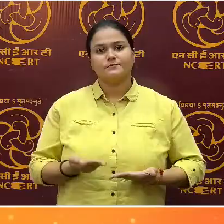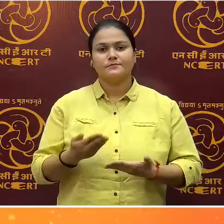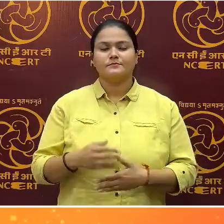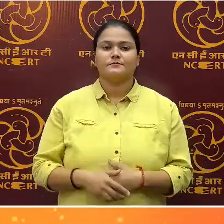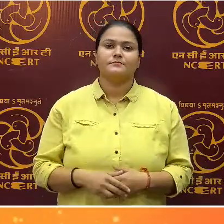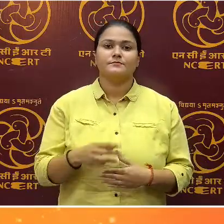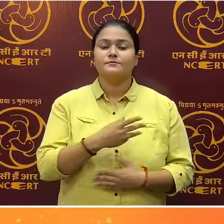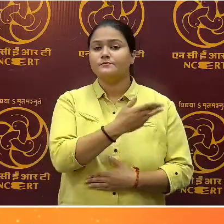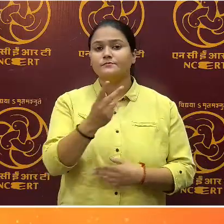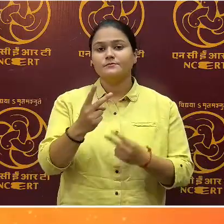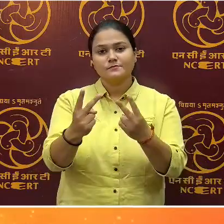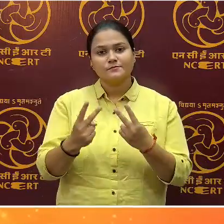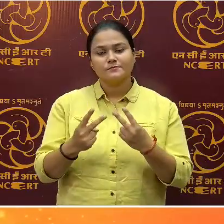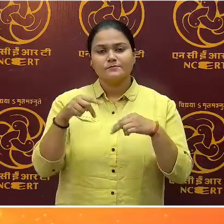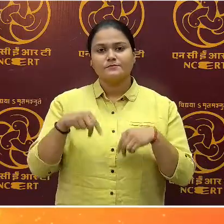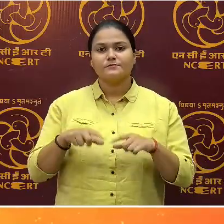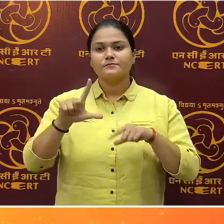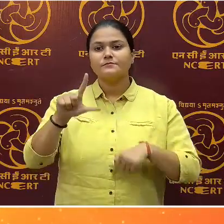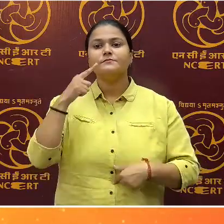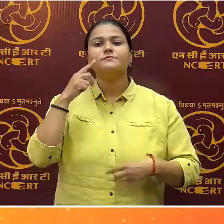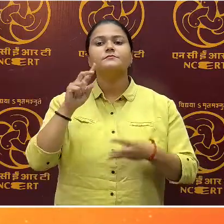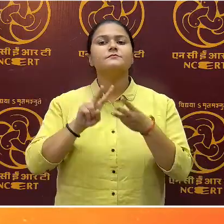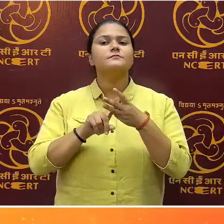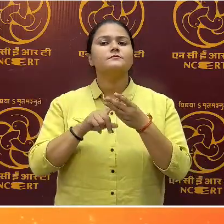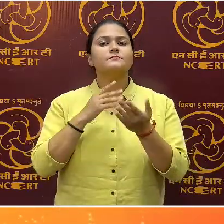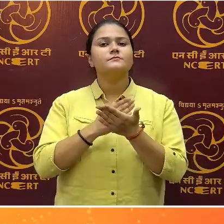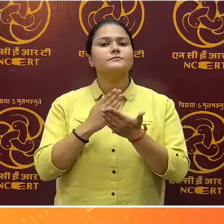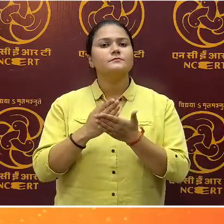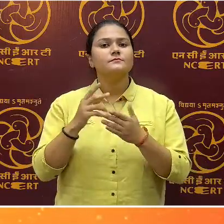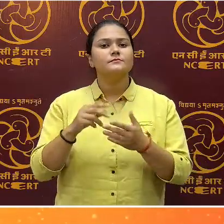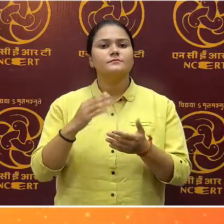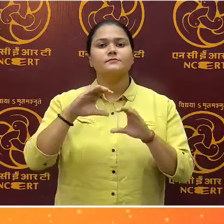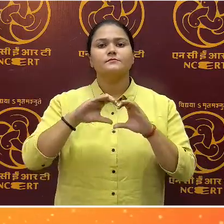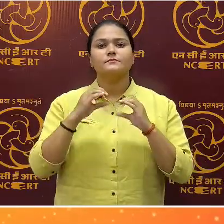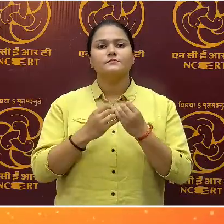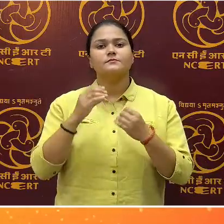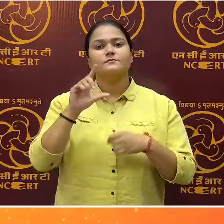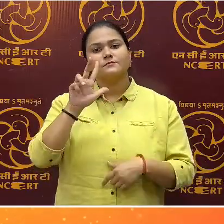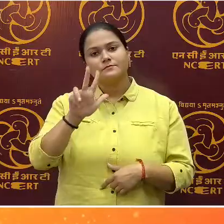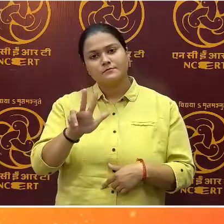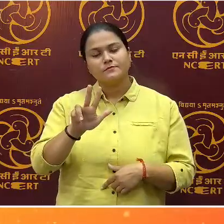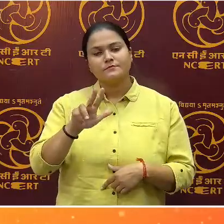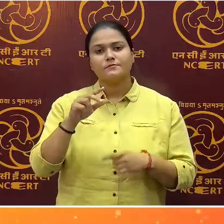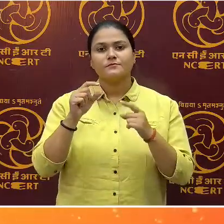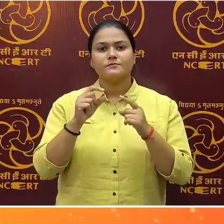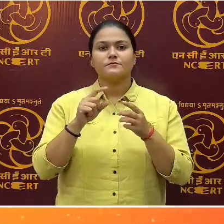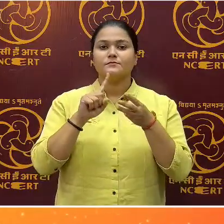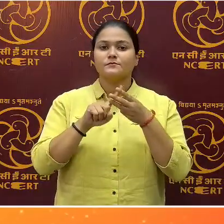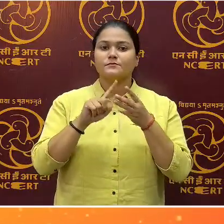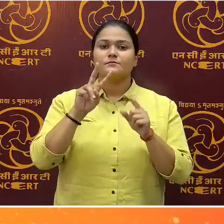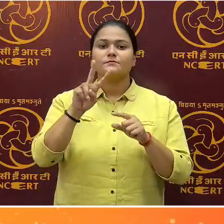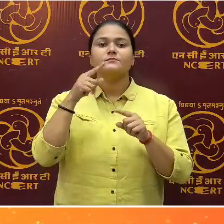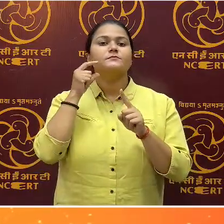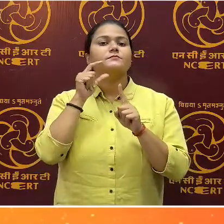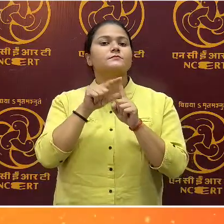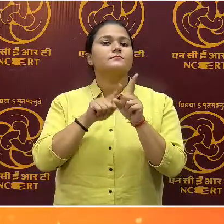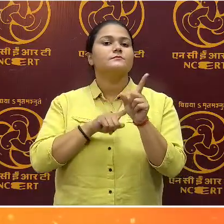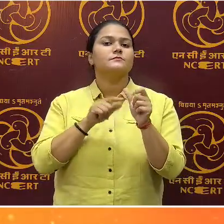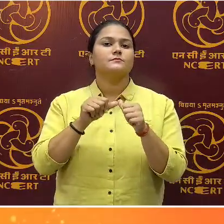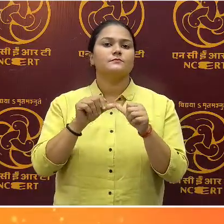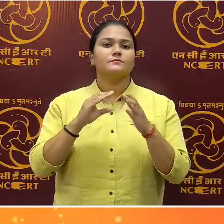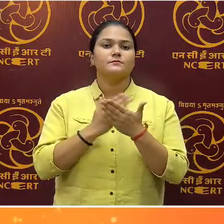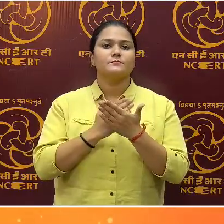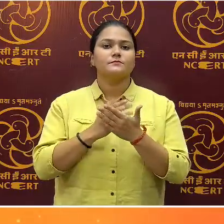to all the viewers in today's live and interactive session of class 8th on Avidya channel number 8 and along with on